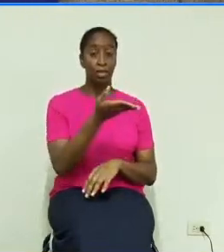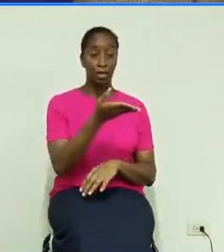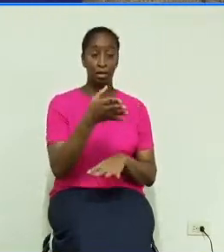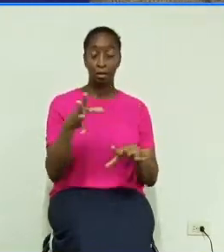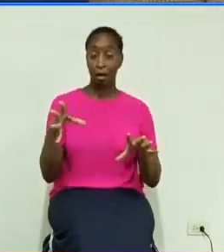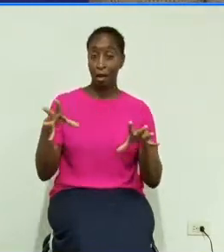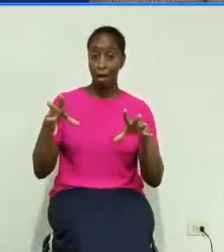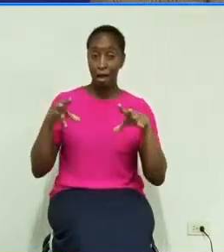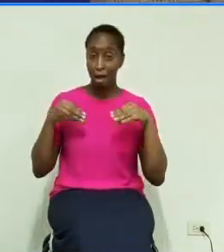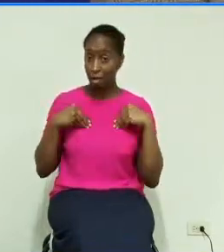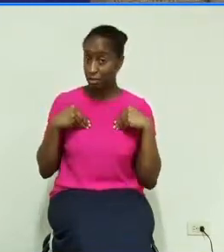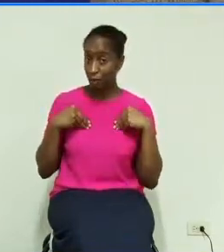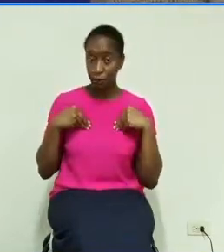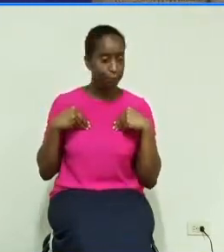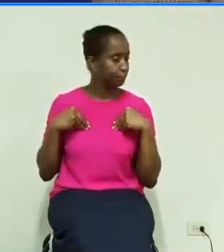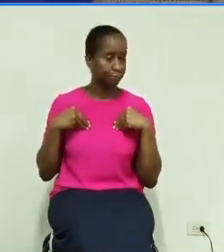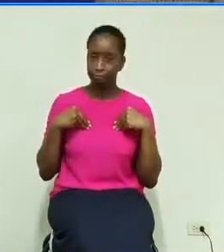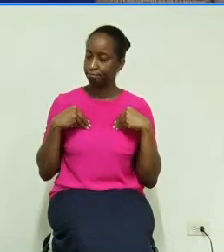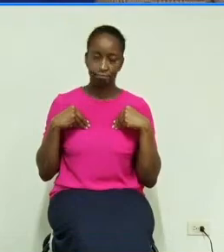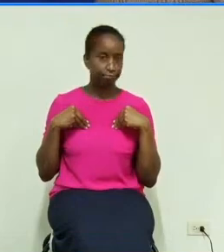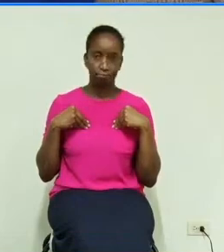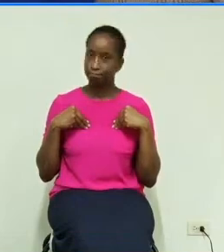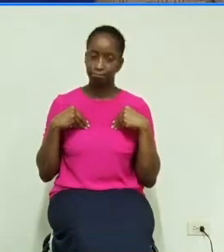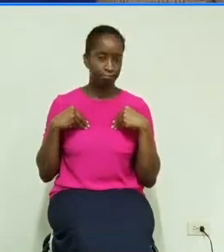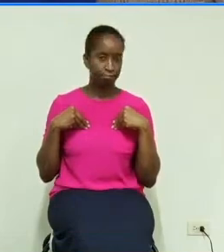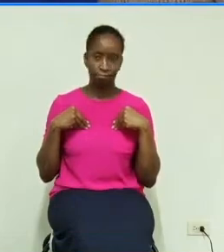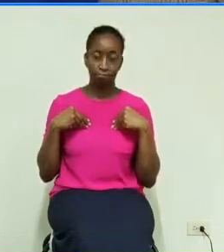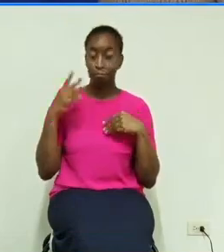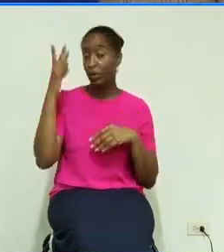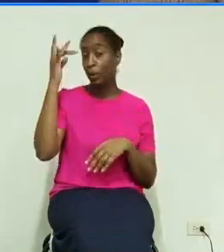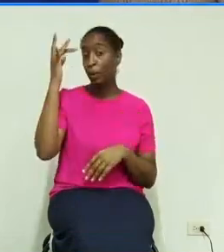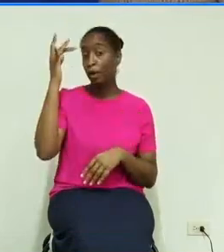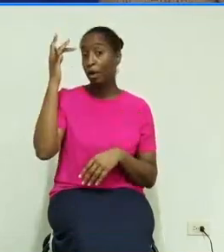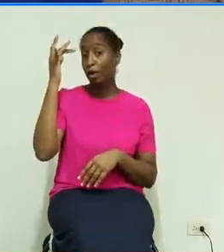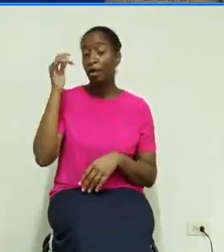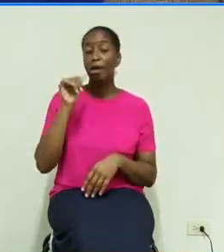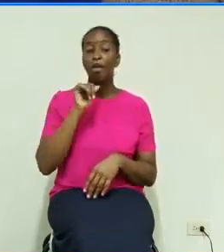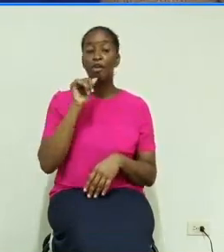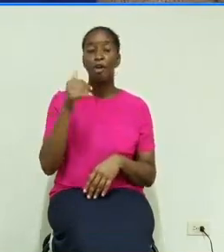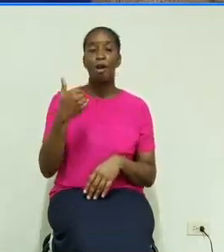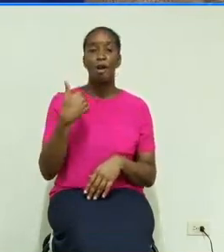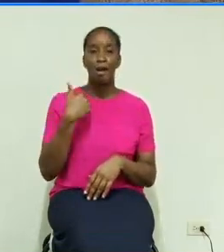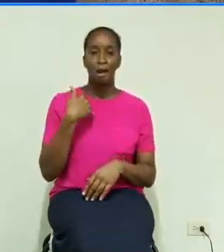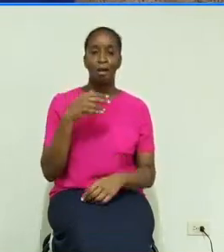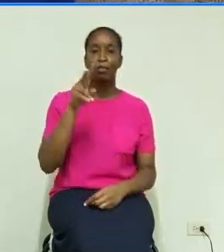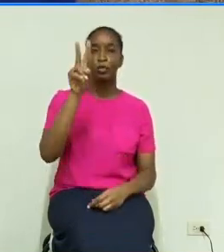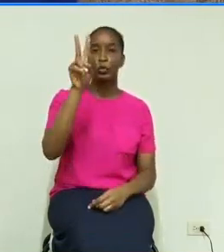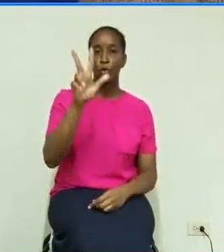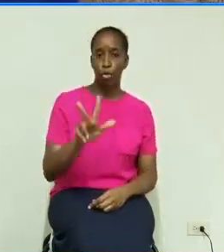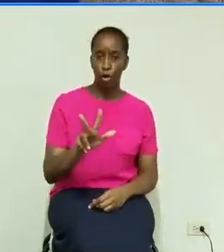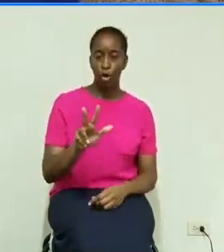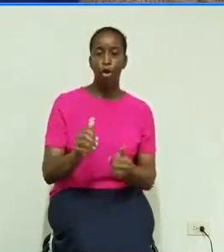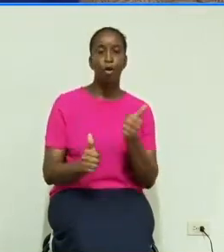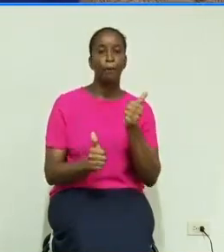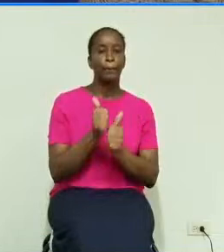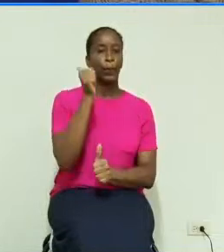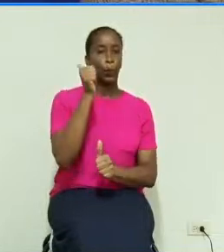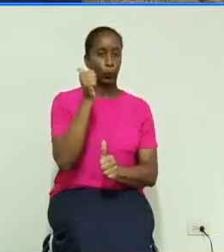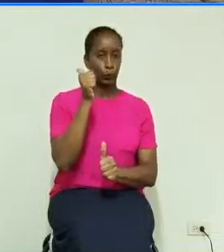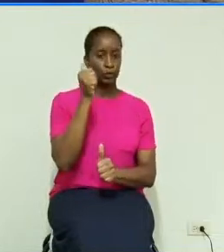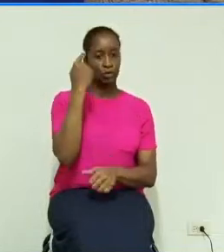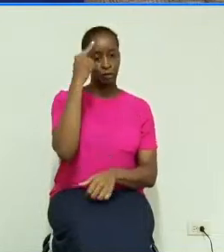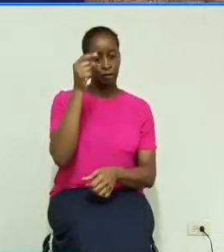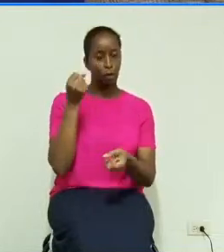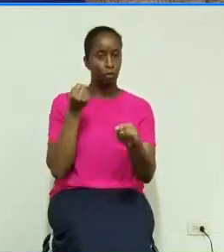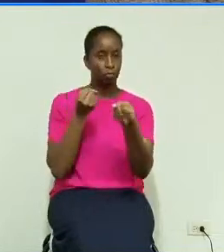Senate, did not carry in the Senate because the 2/3 representation was not present. So that is a break that is